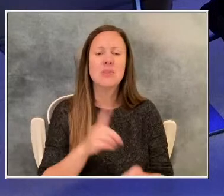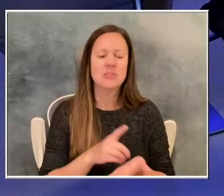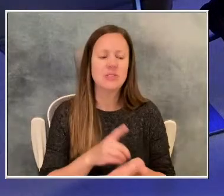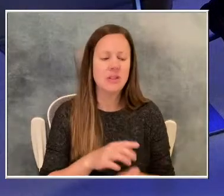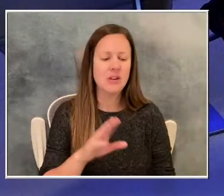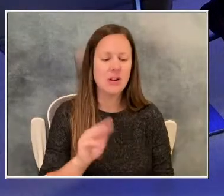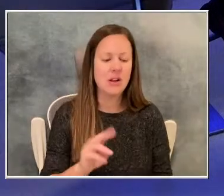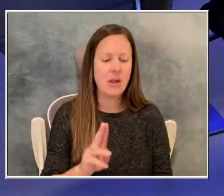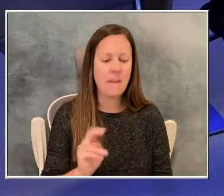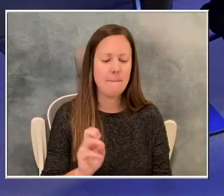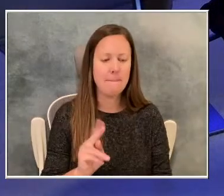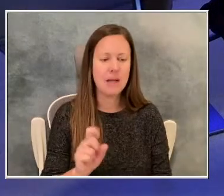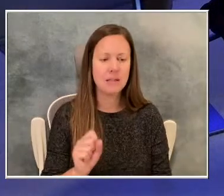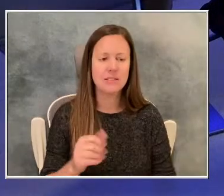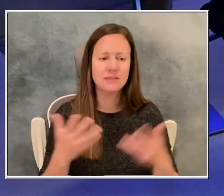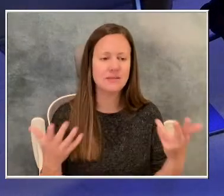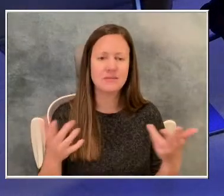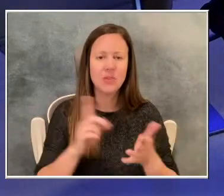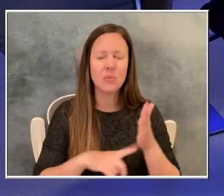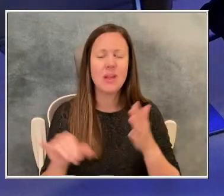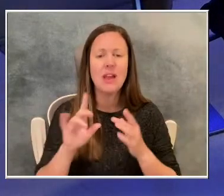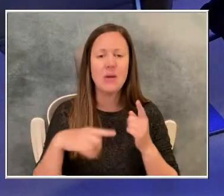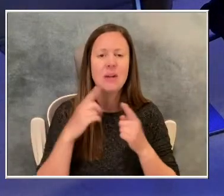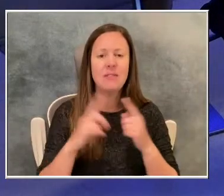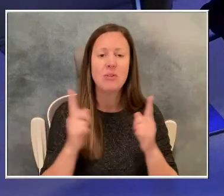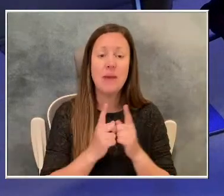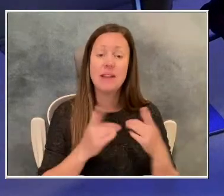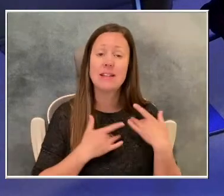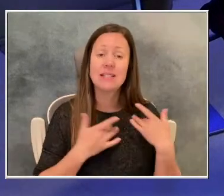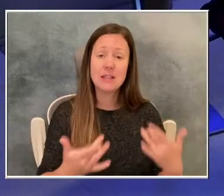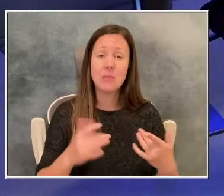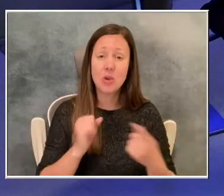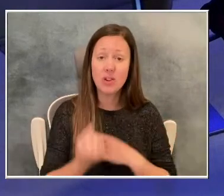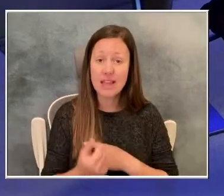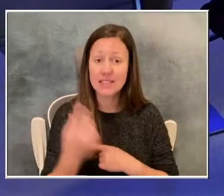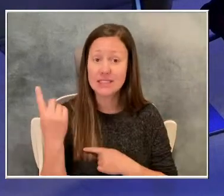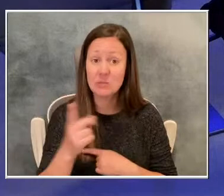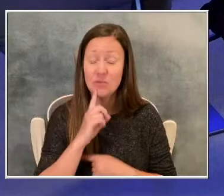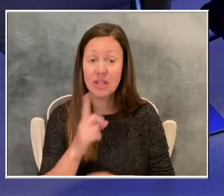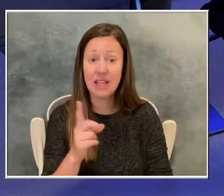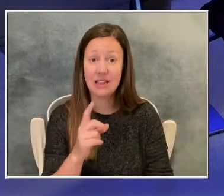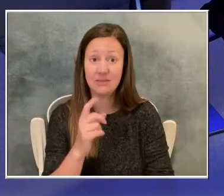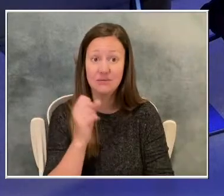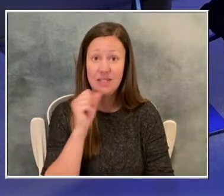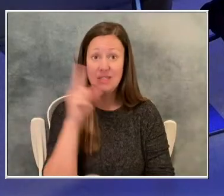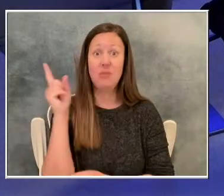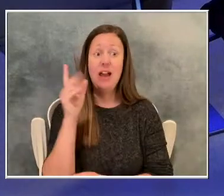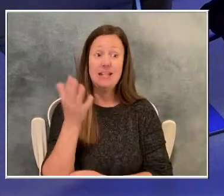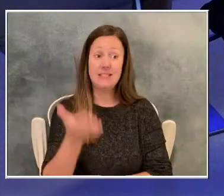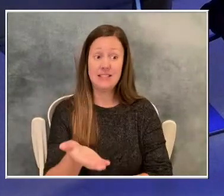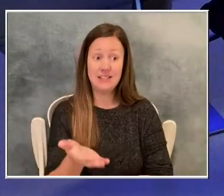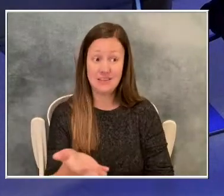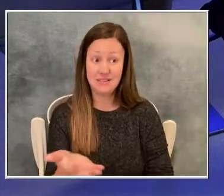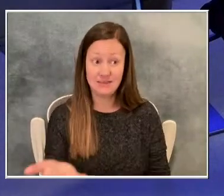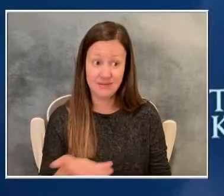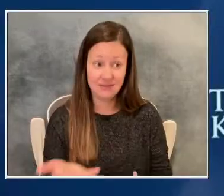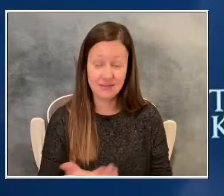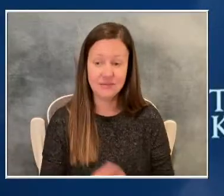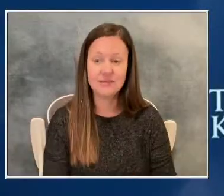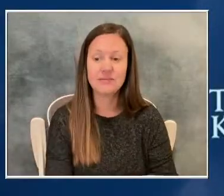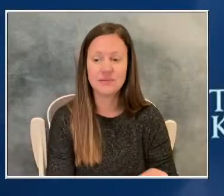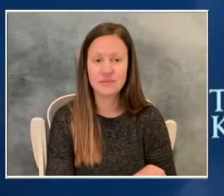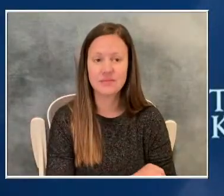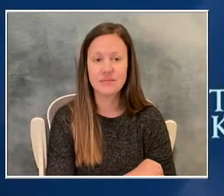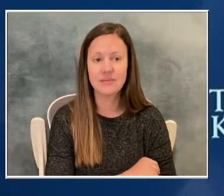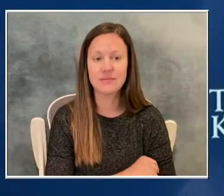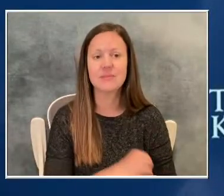just, was she a typical case of somebody who wasn't really expecting to be sitting there face to face with you? Yeah, I think that's a big part